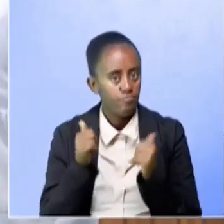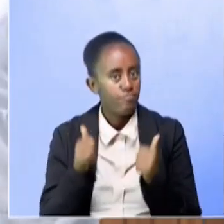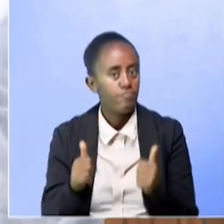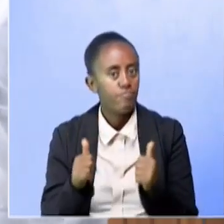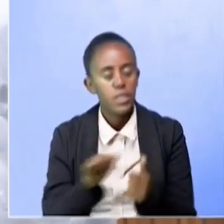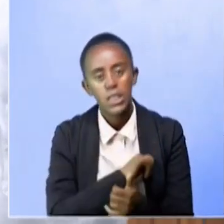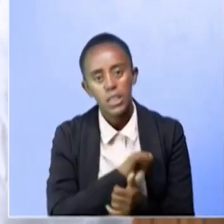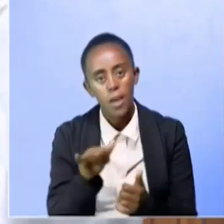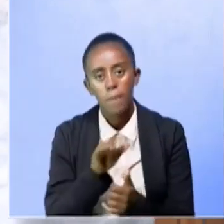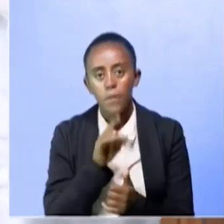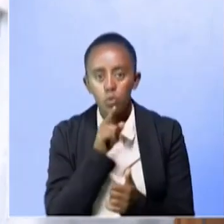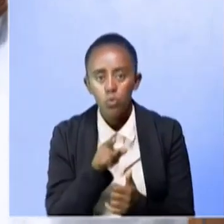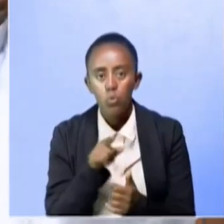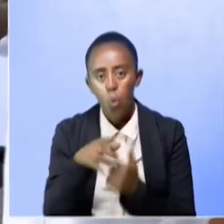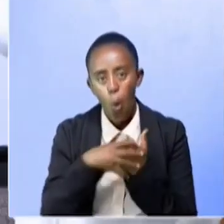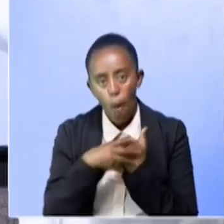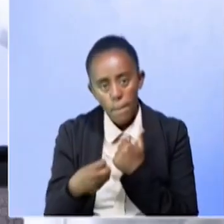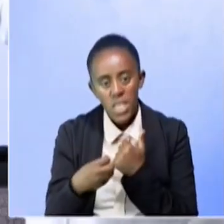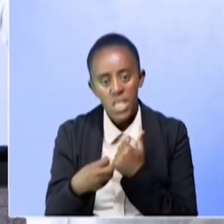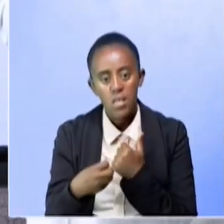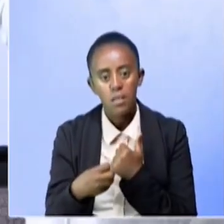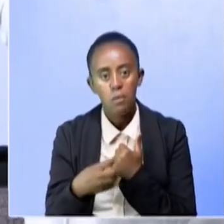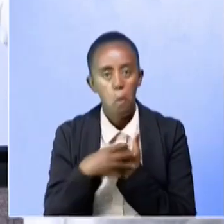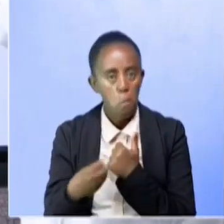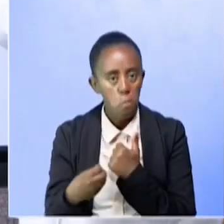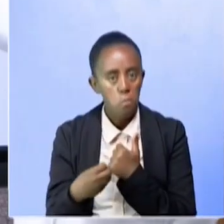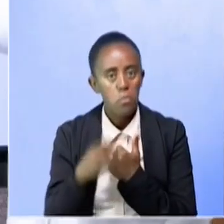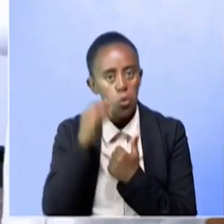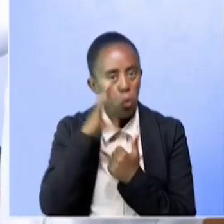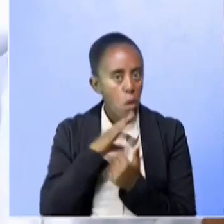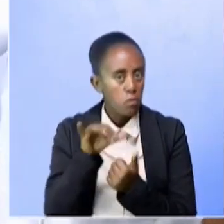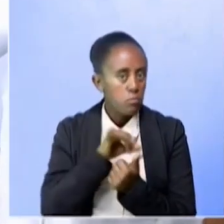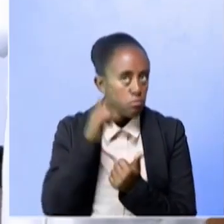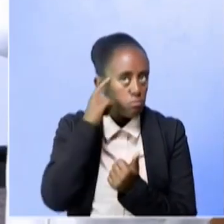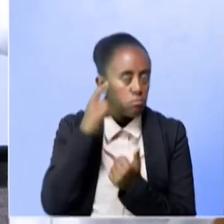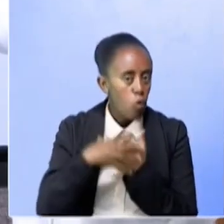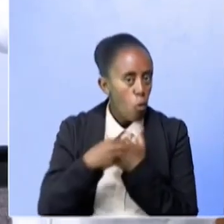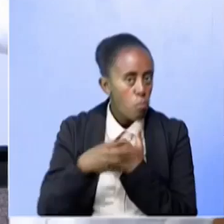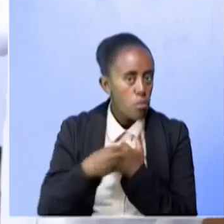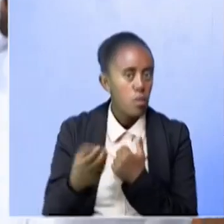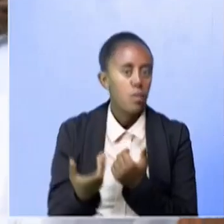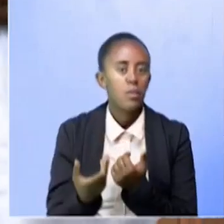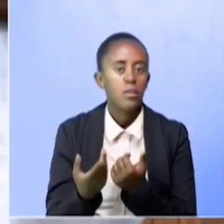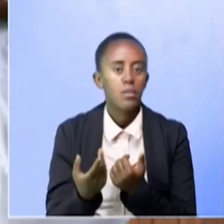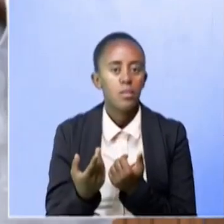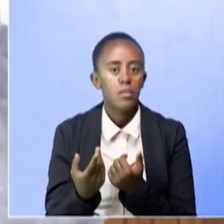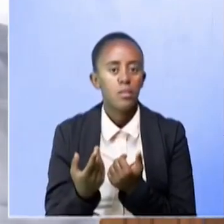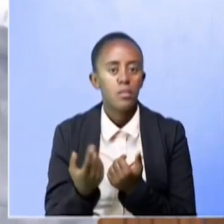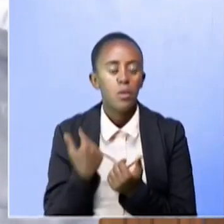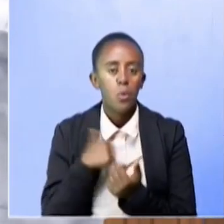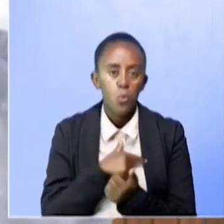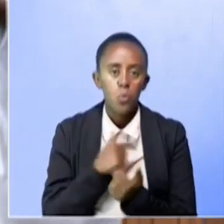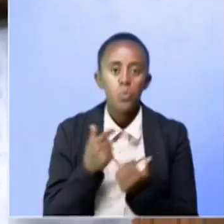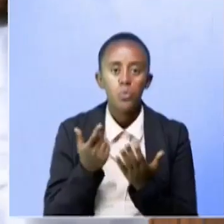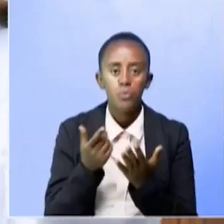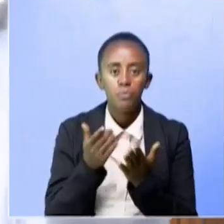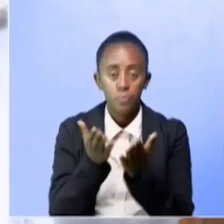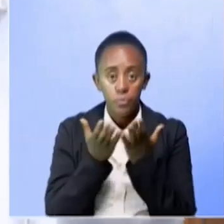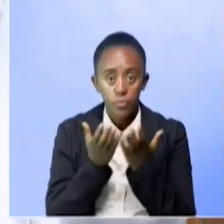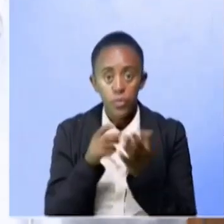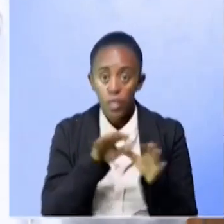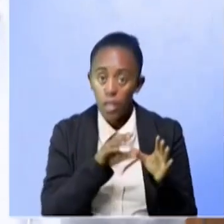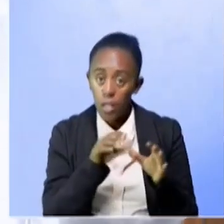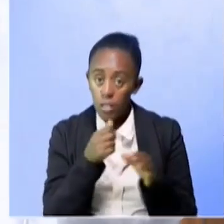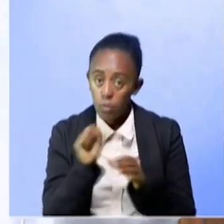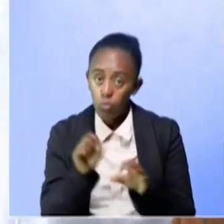true. They are copying, the human brain now. We need the student. You have